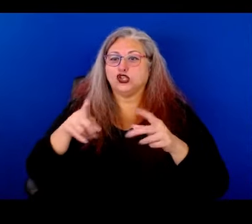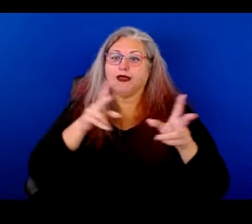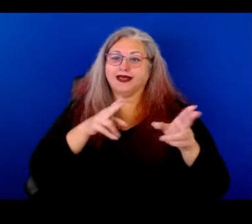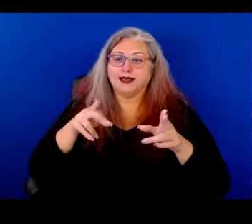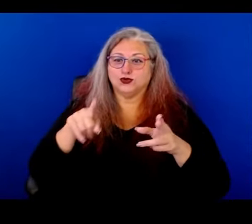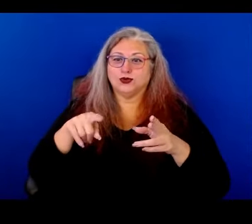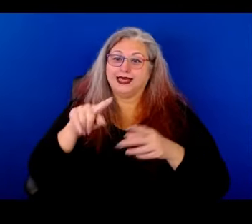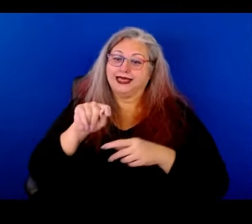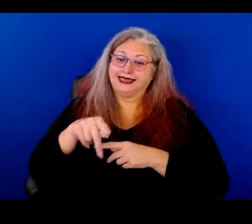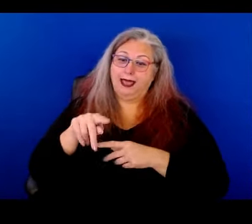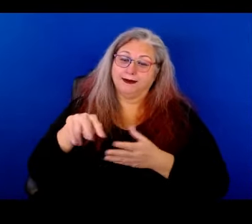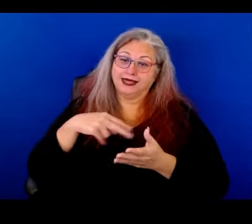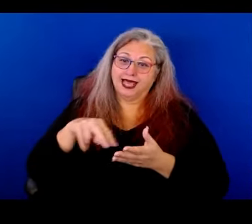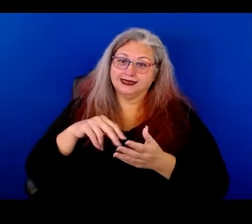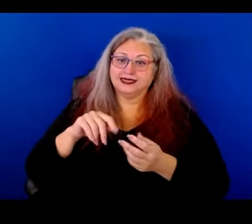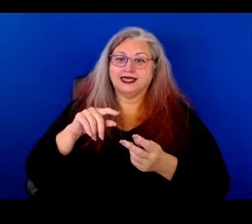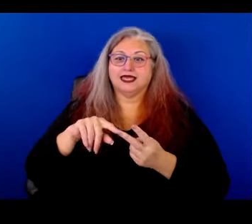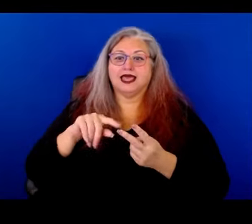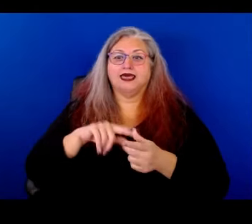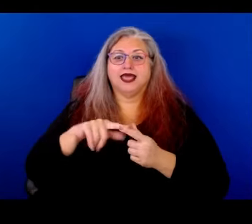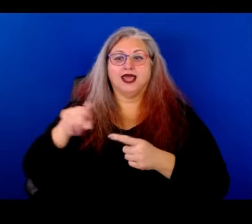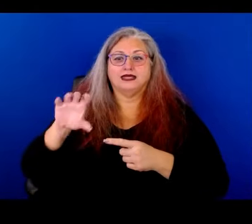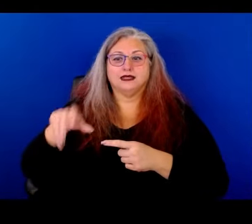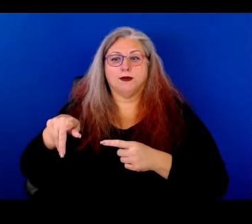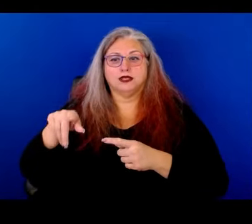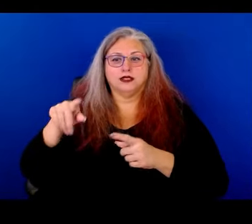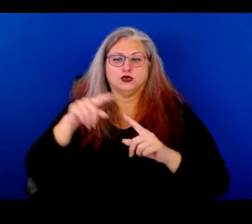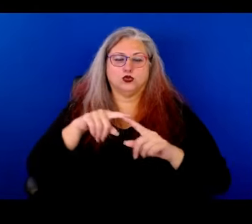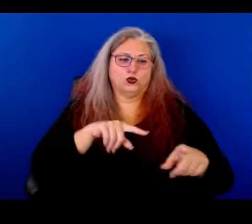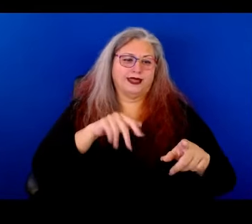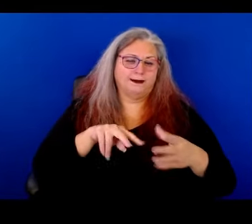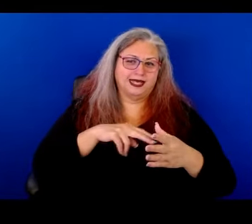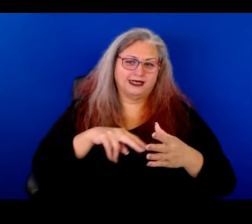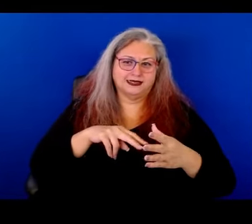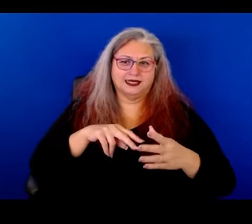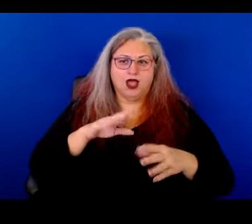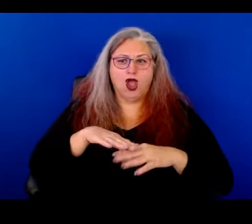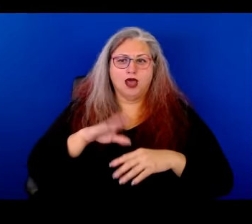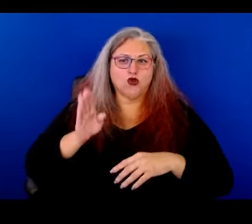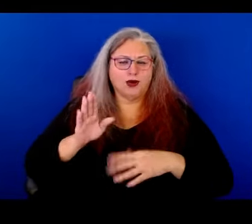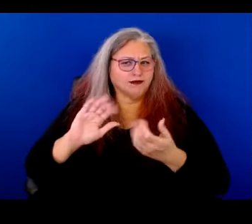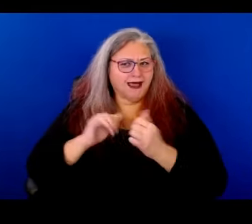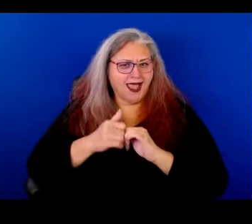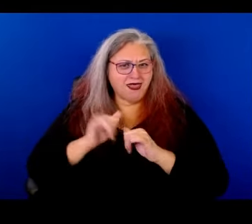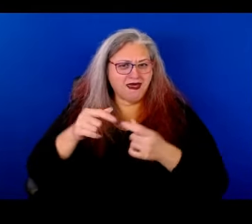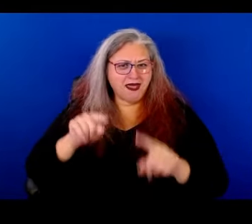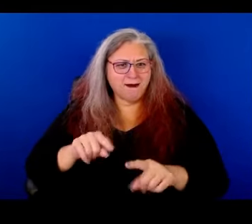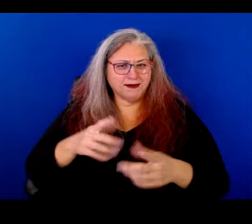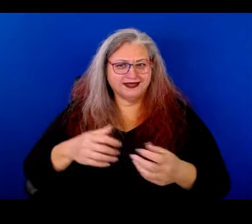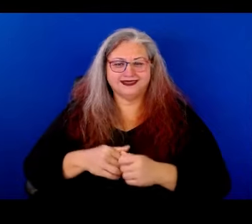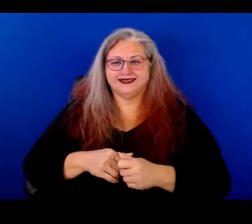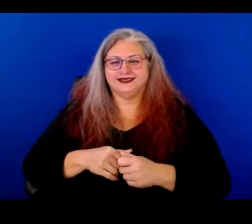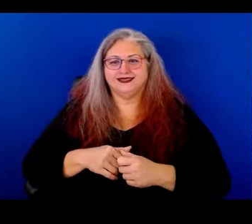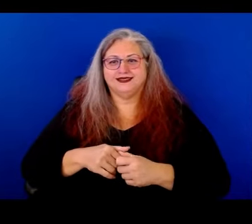you dance, tap dancing, and then from cerebral palsy to tap dancing on Broadway. How did you get